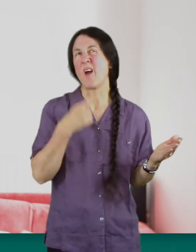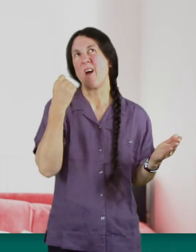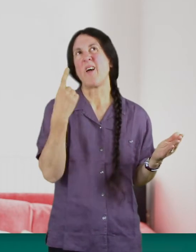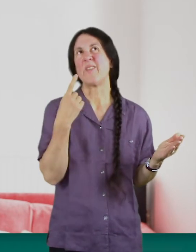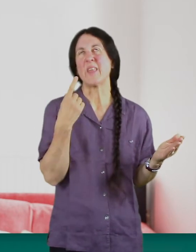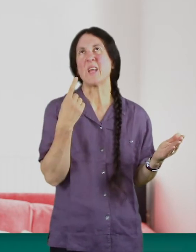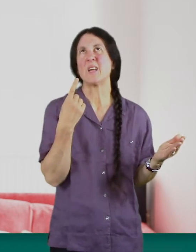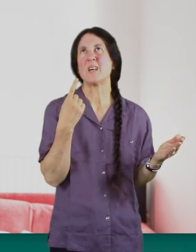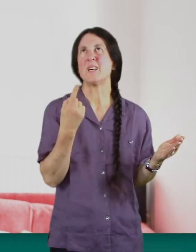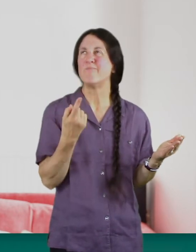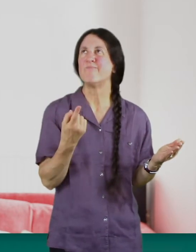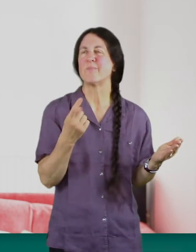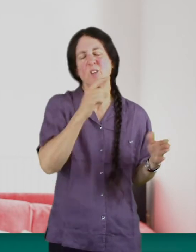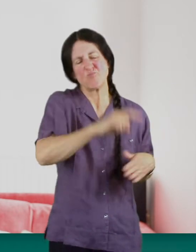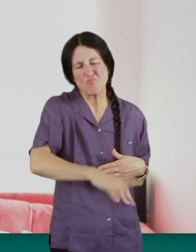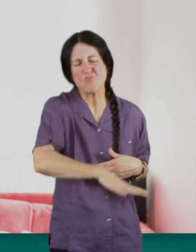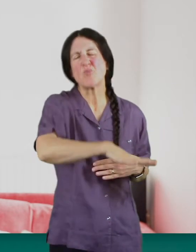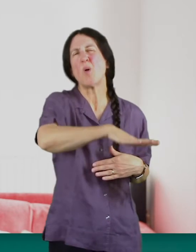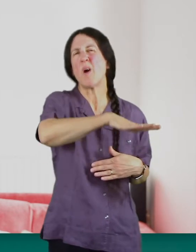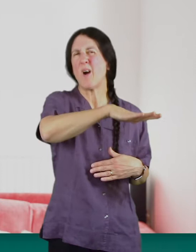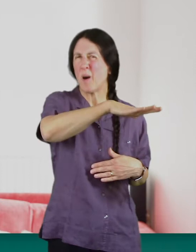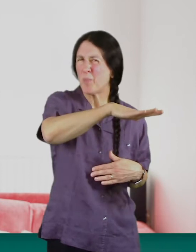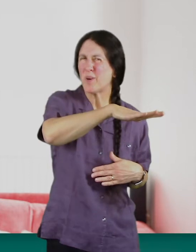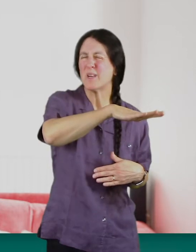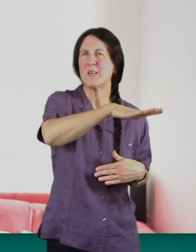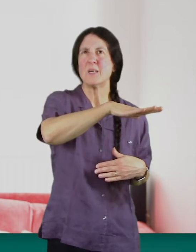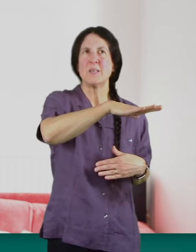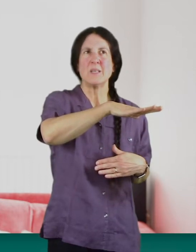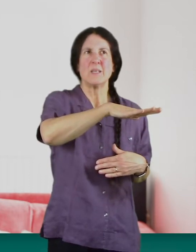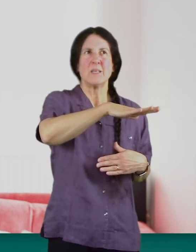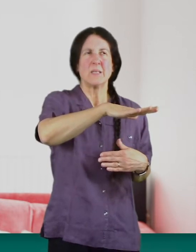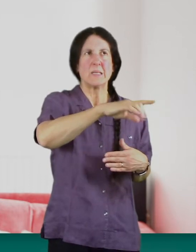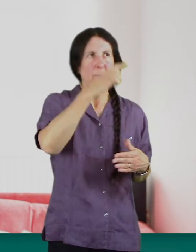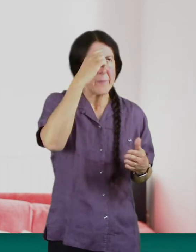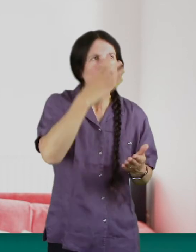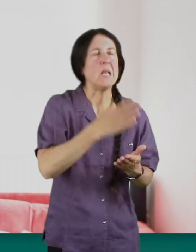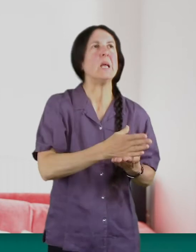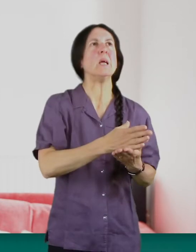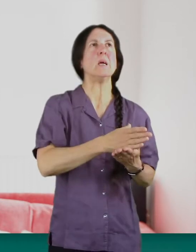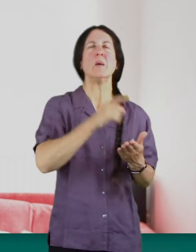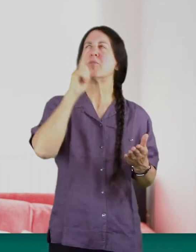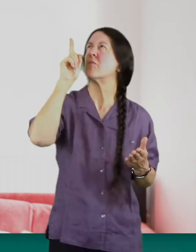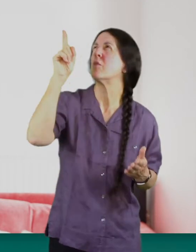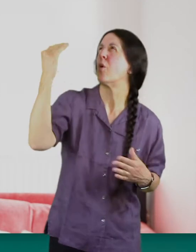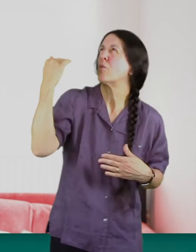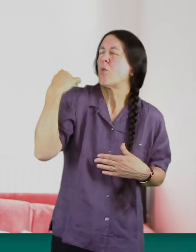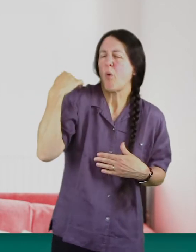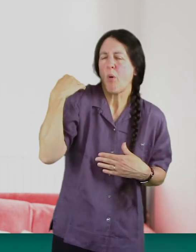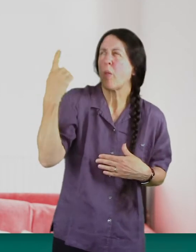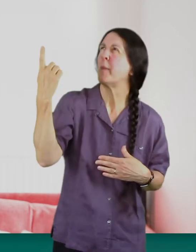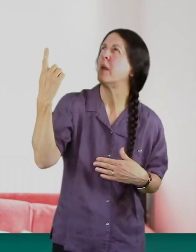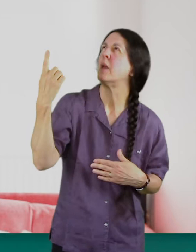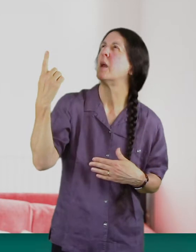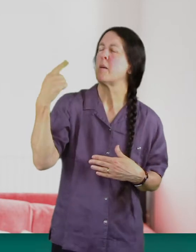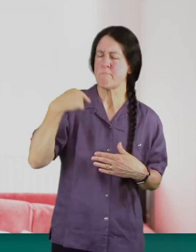that wears you down. If you grow up with a sense of calling, a sense of knowing your identity,